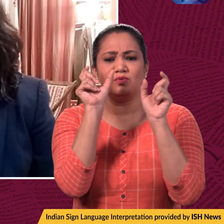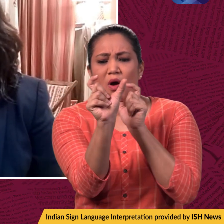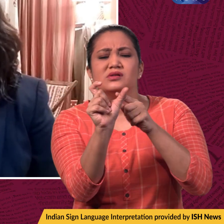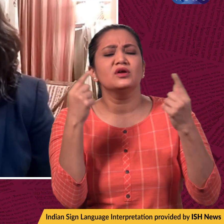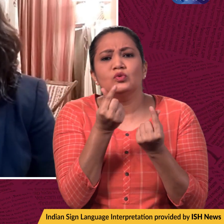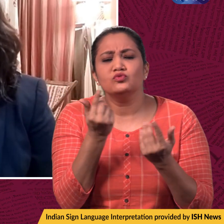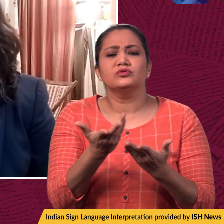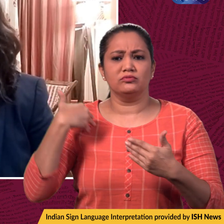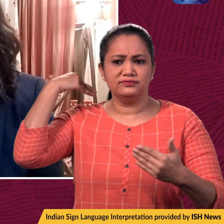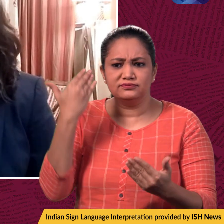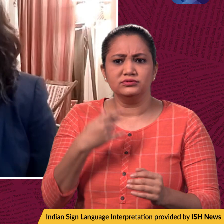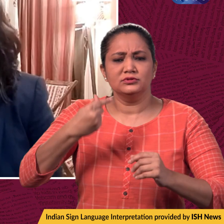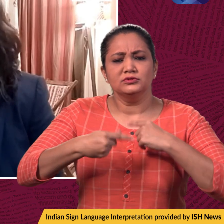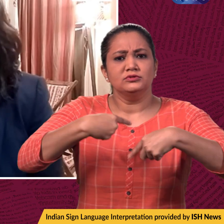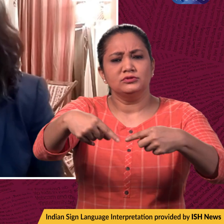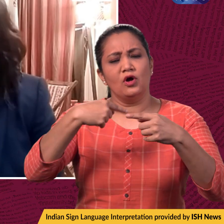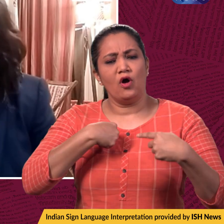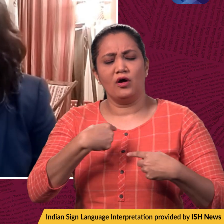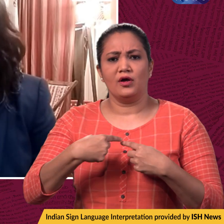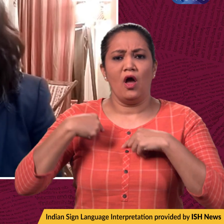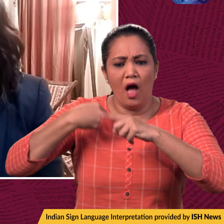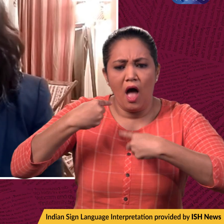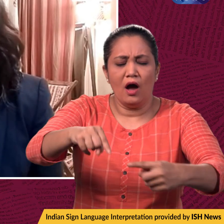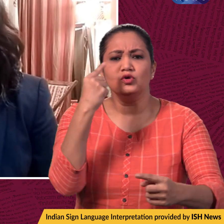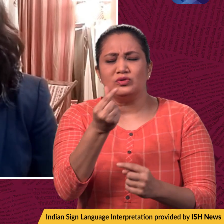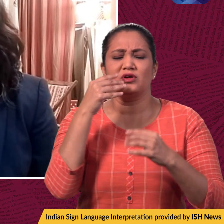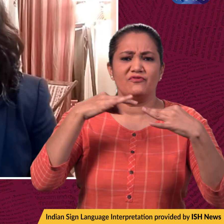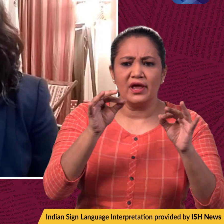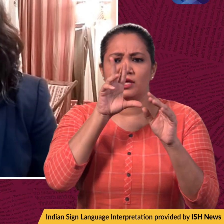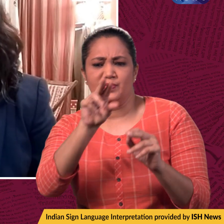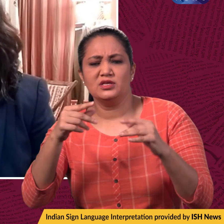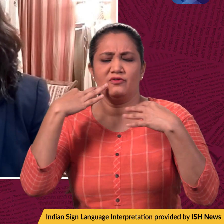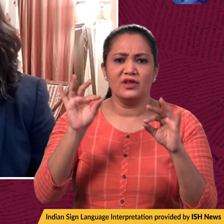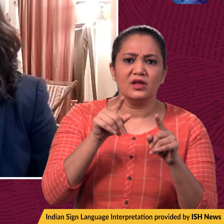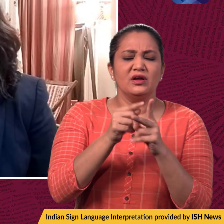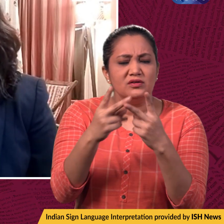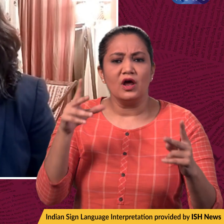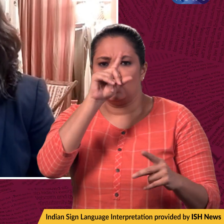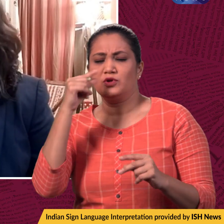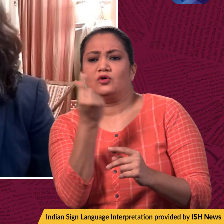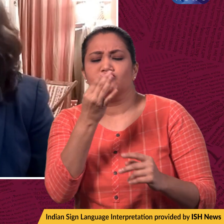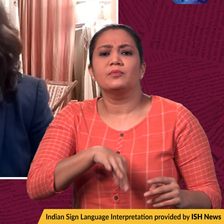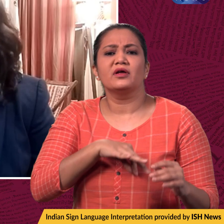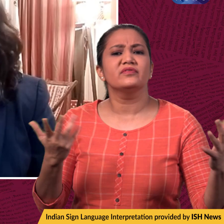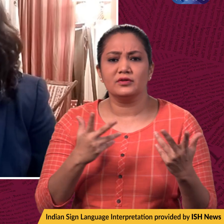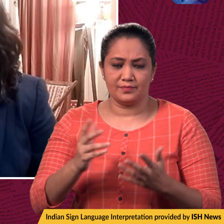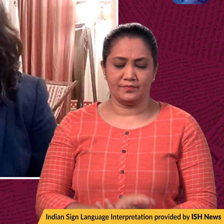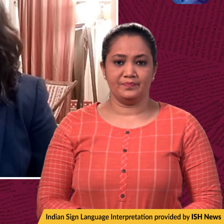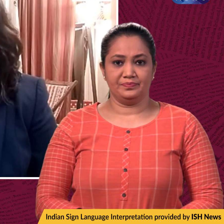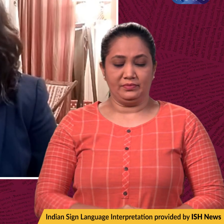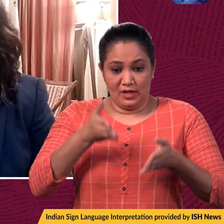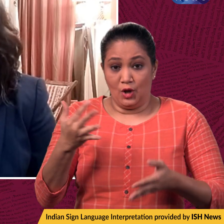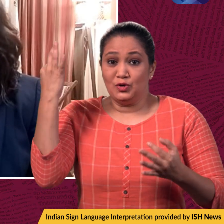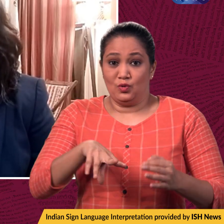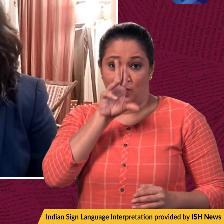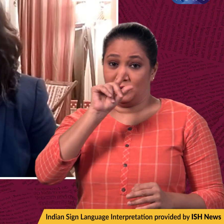term that he has used continuously while talking about the potentials of Twitter as a platform. Now, in